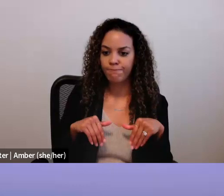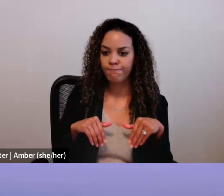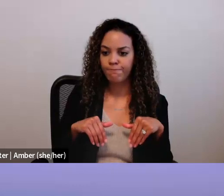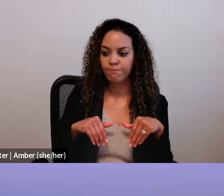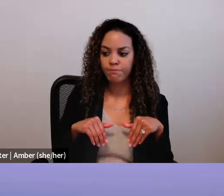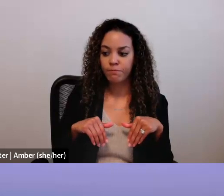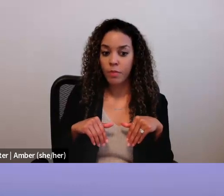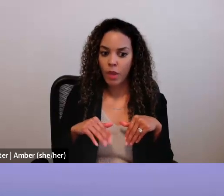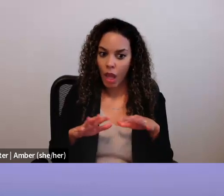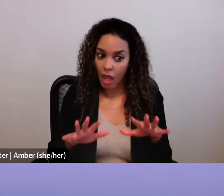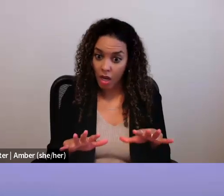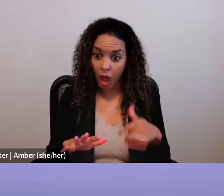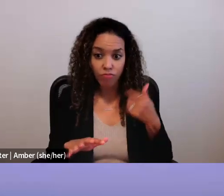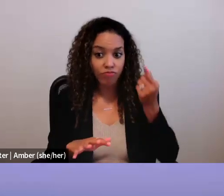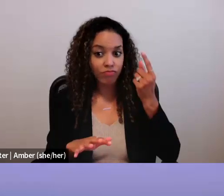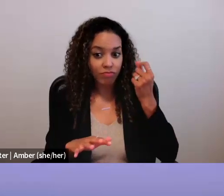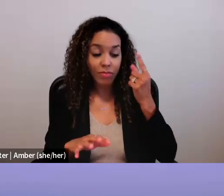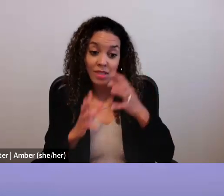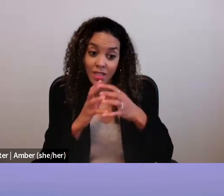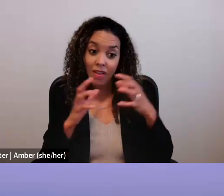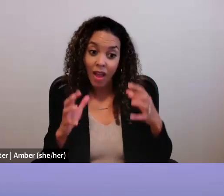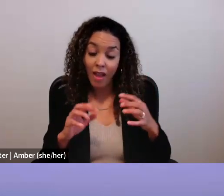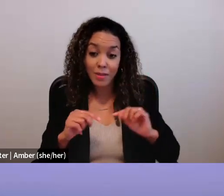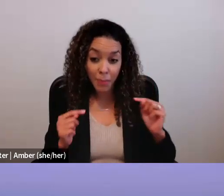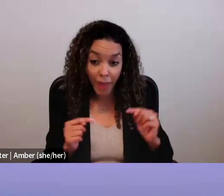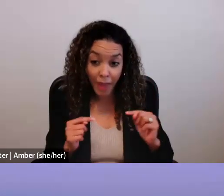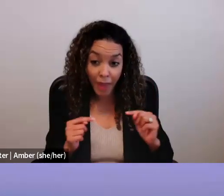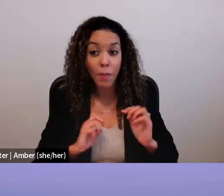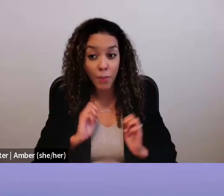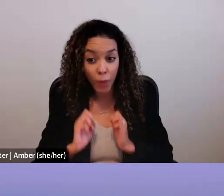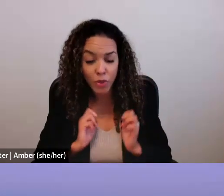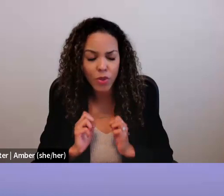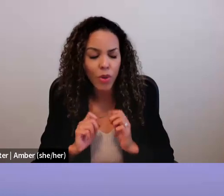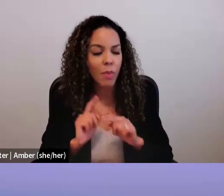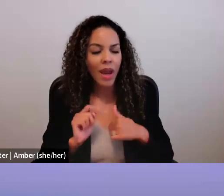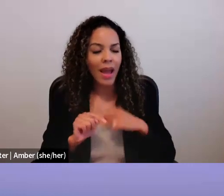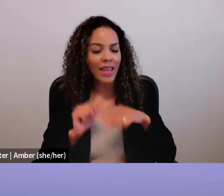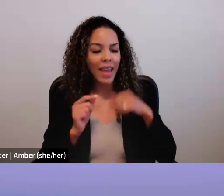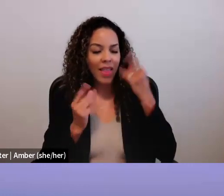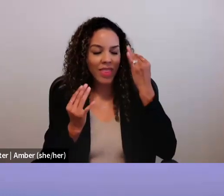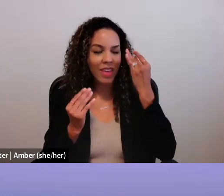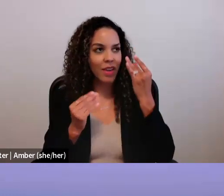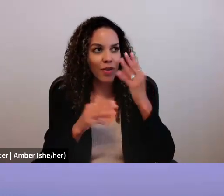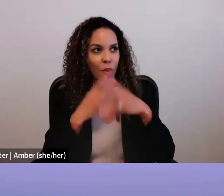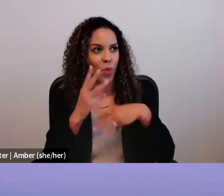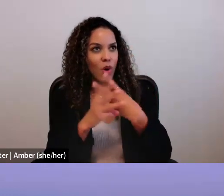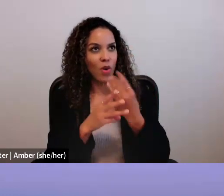emotional, but I can't think of a world would be like if we didn't try.